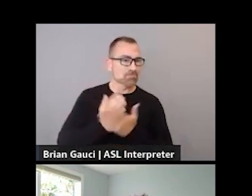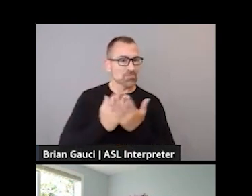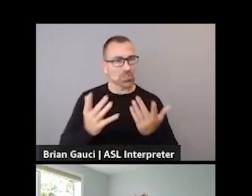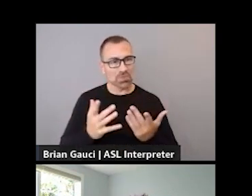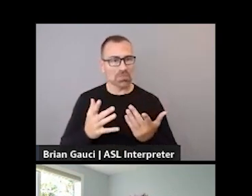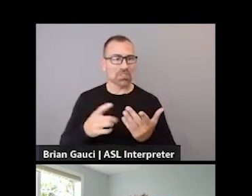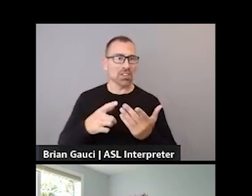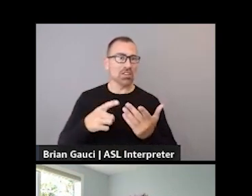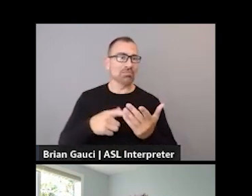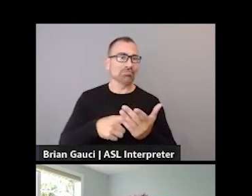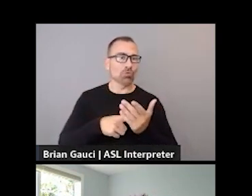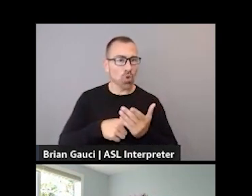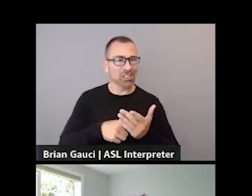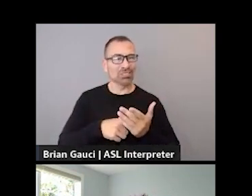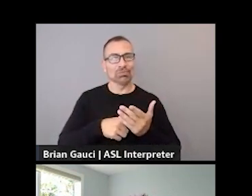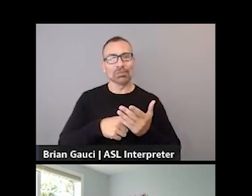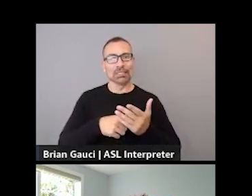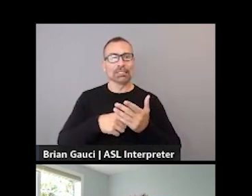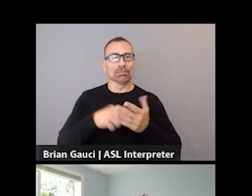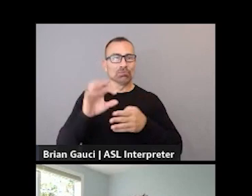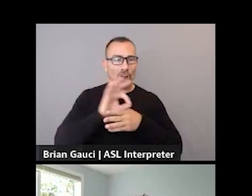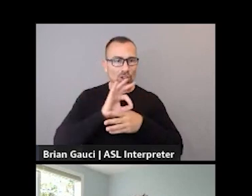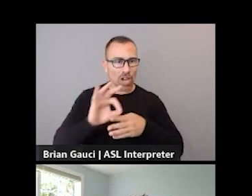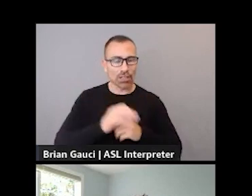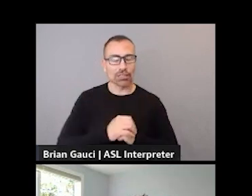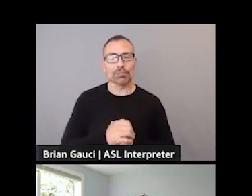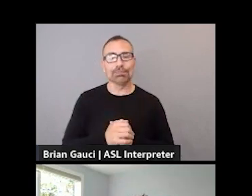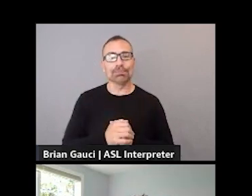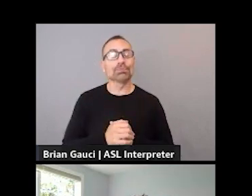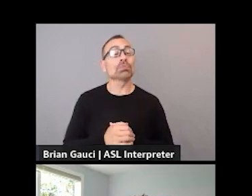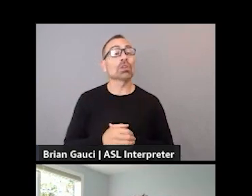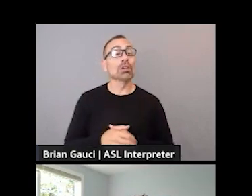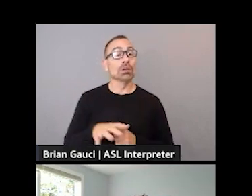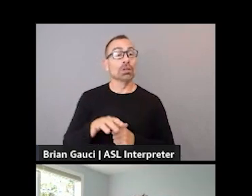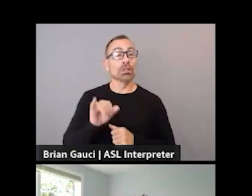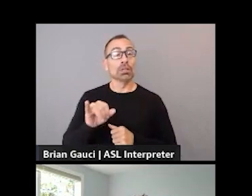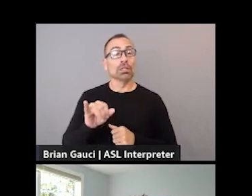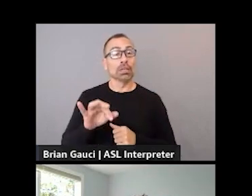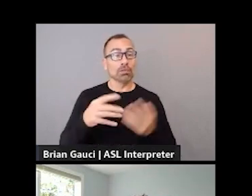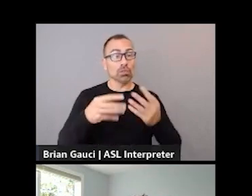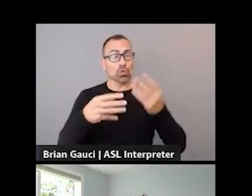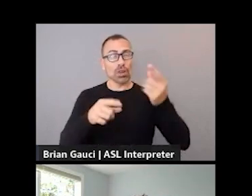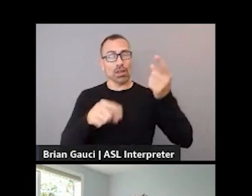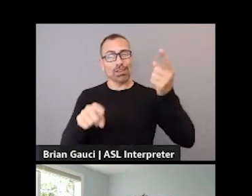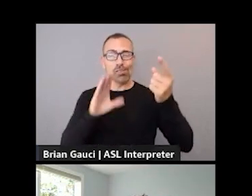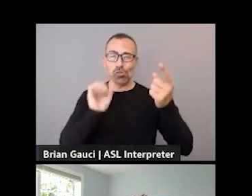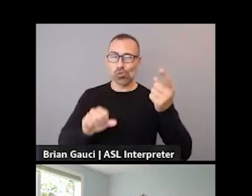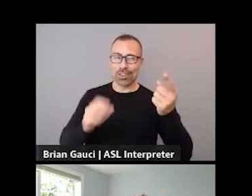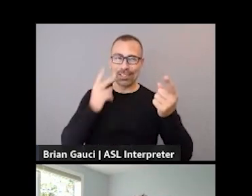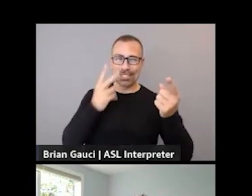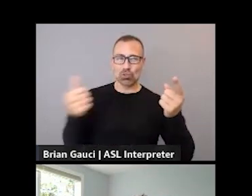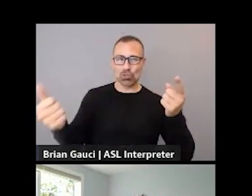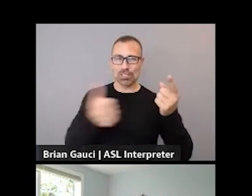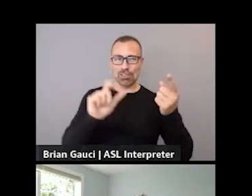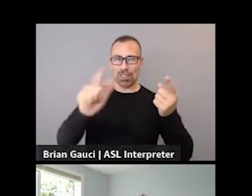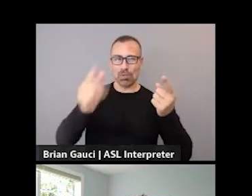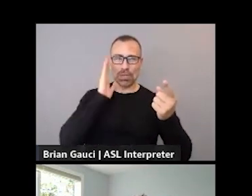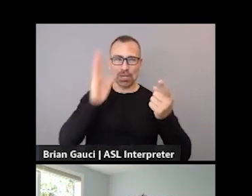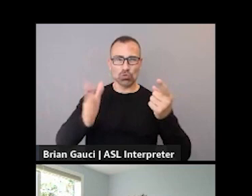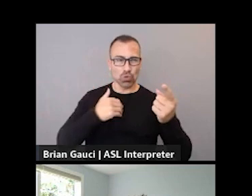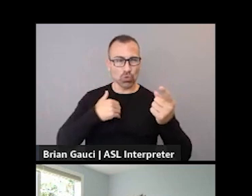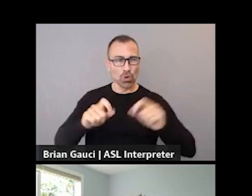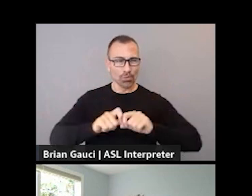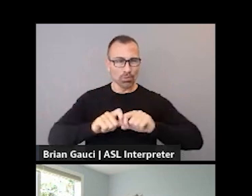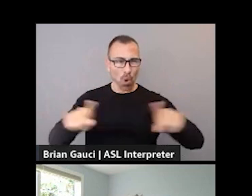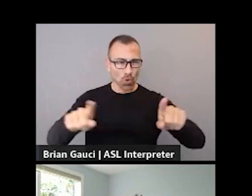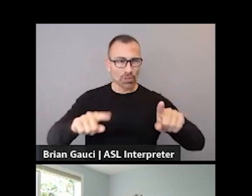they need to handle. So if I scroll down here, and we'll share out these links at the end if you want to check these out for yourself. But if I scroll